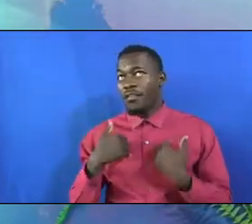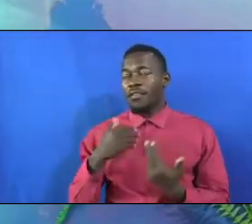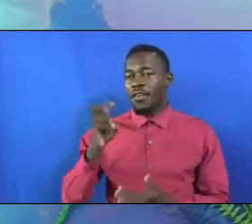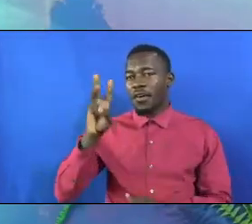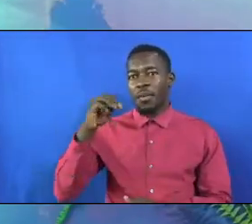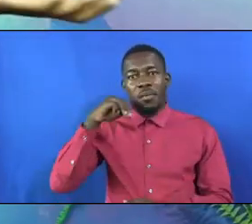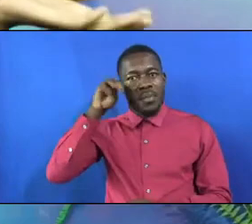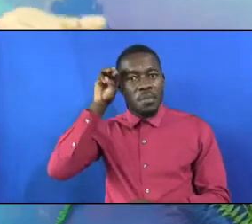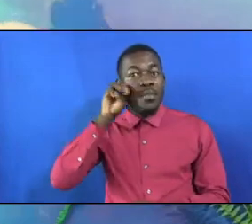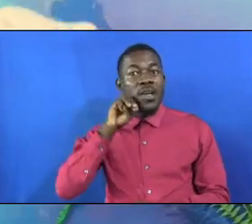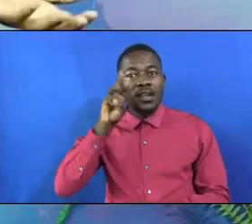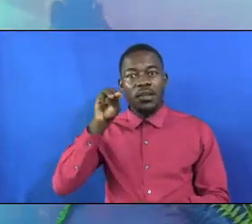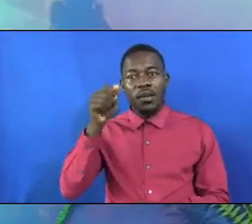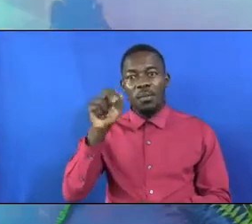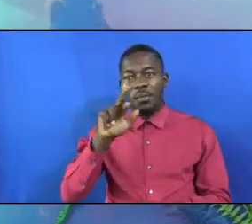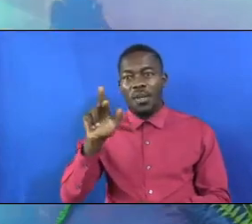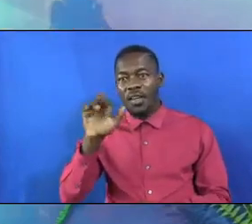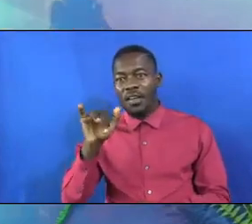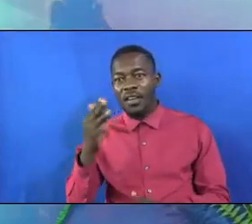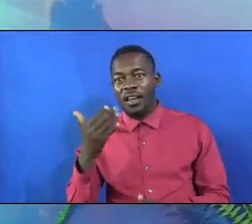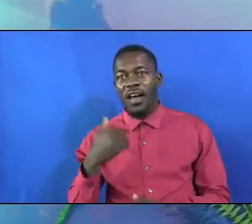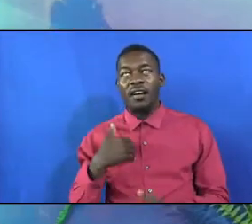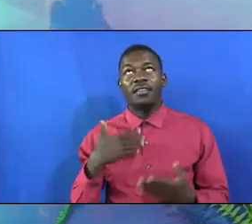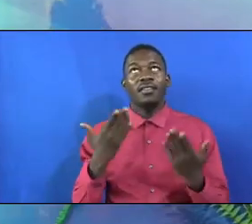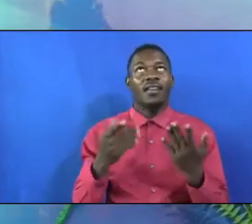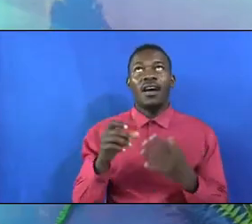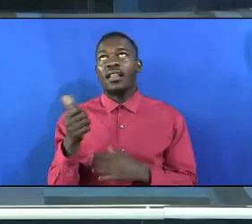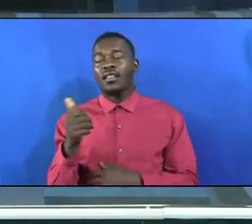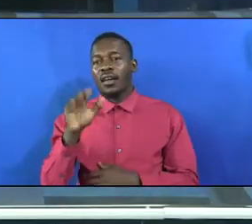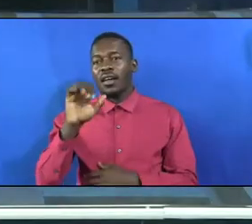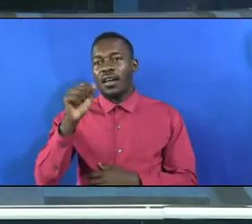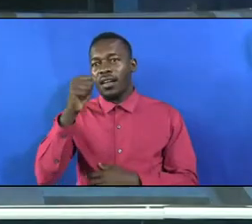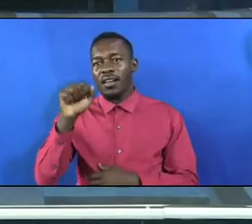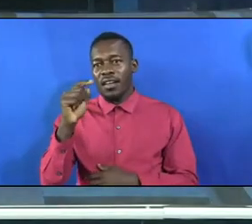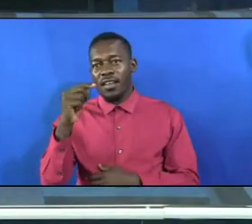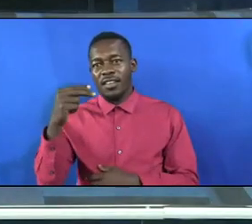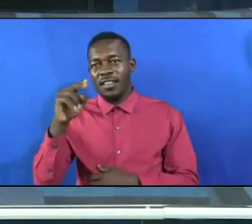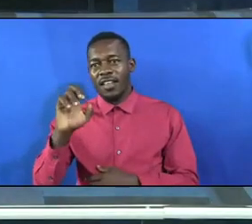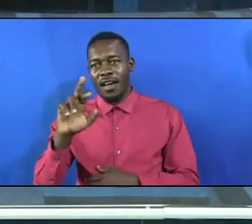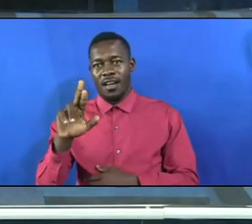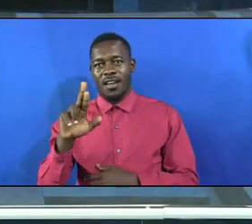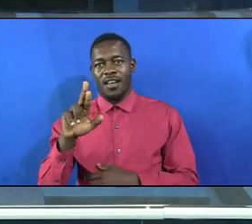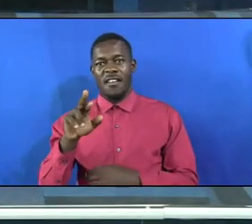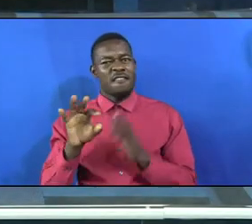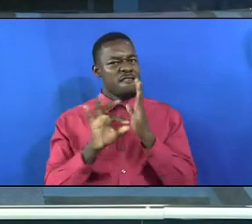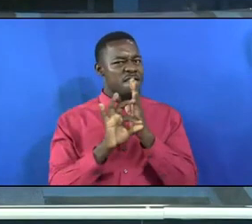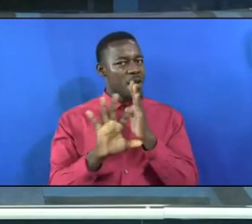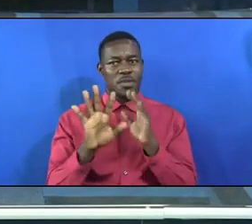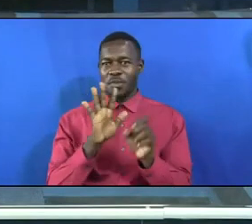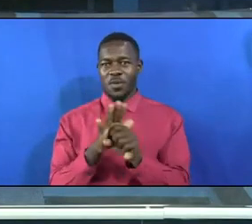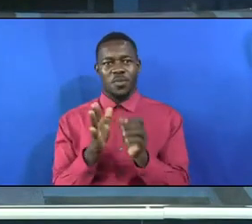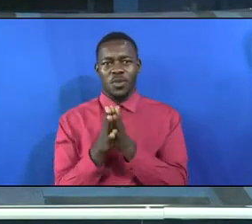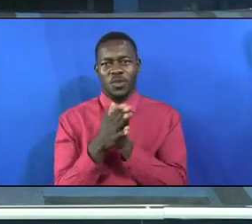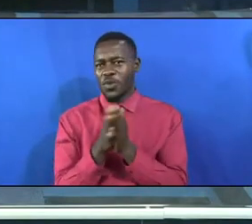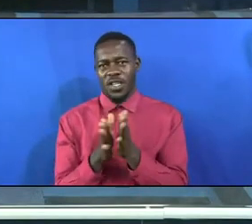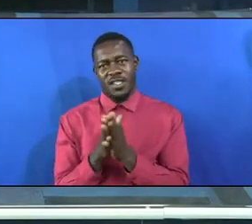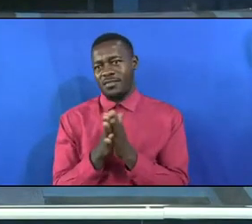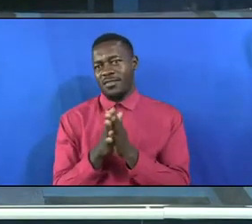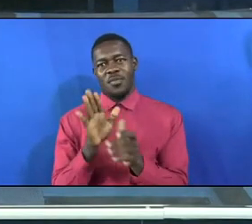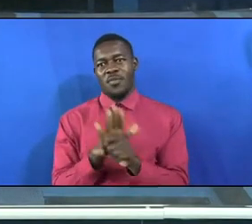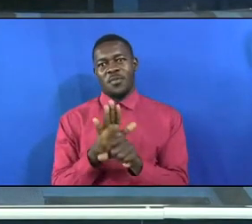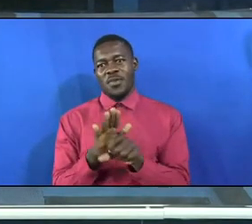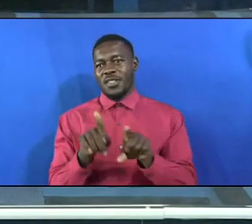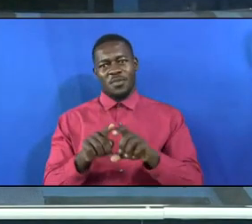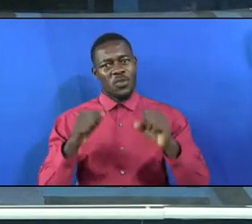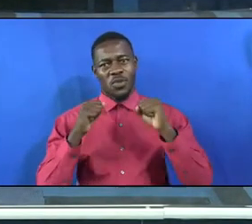course, that is why we are named after them. I'm called Mary, so I carry the name of a great woman of faith. But do you know that also